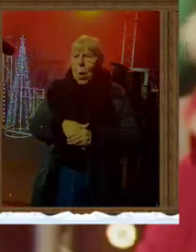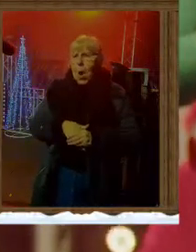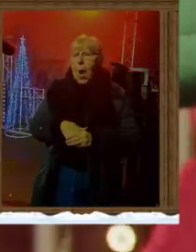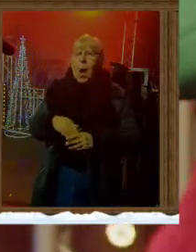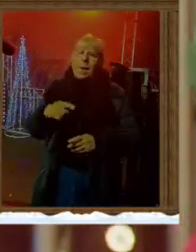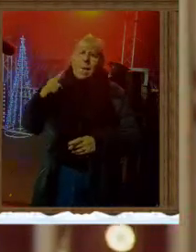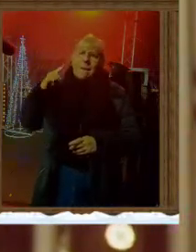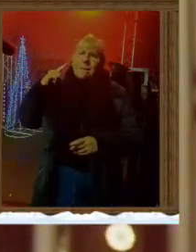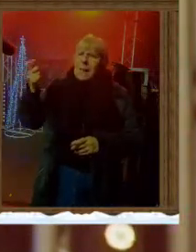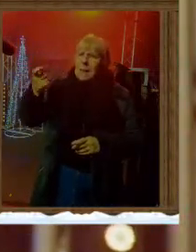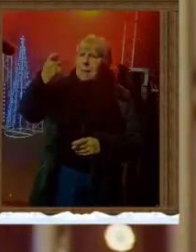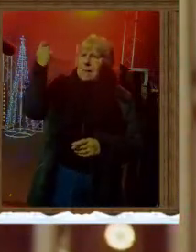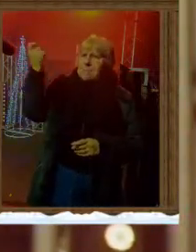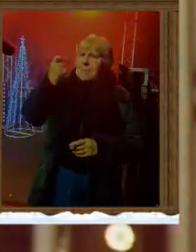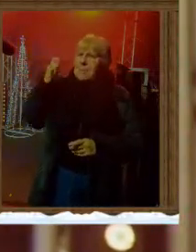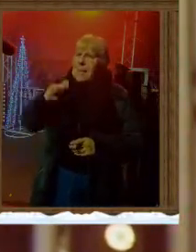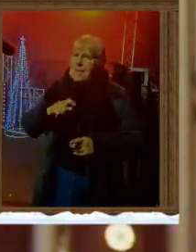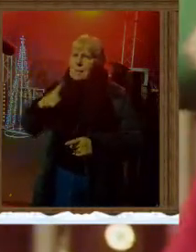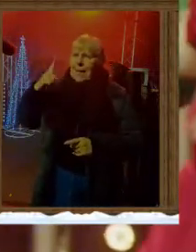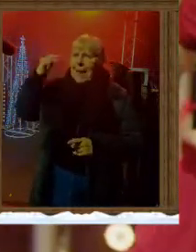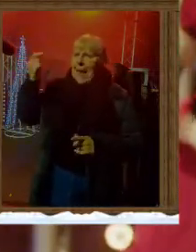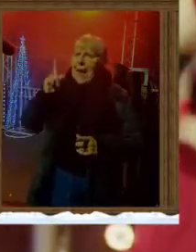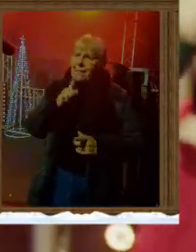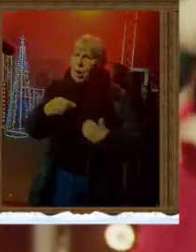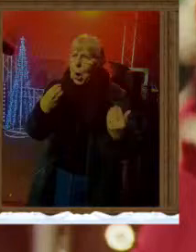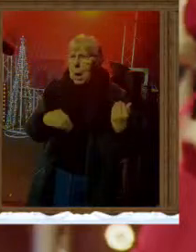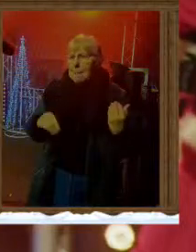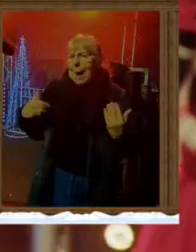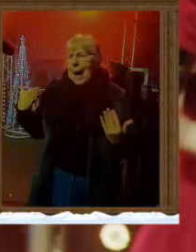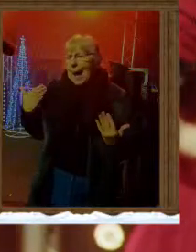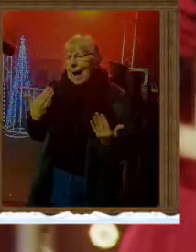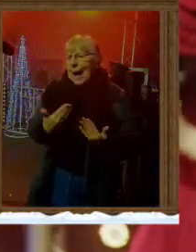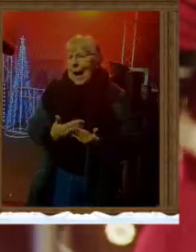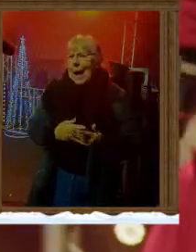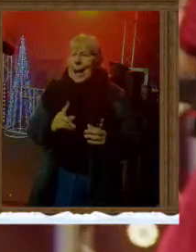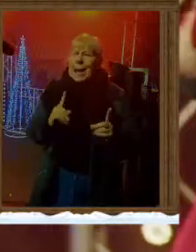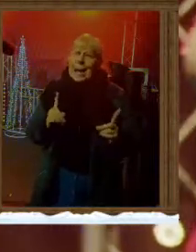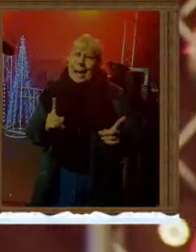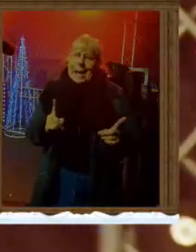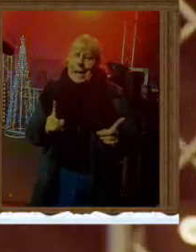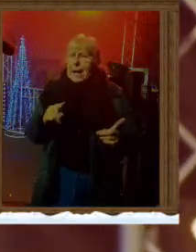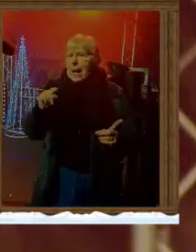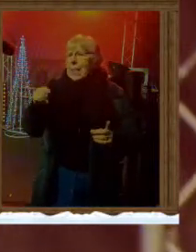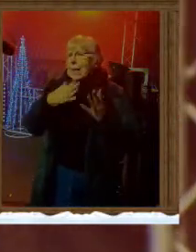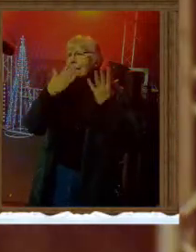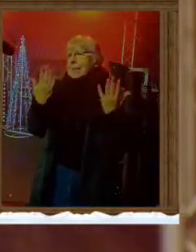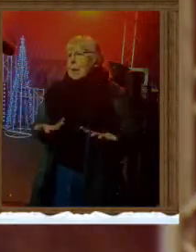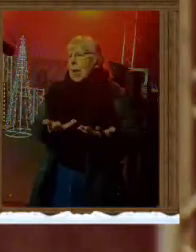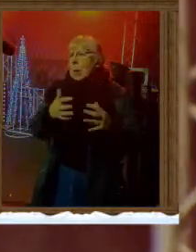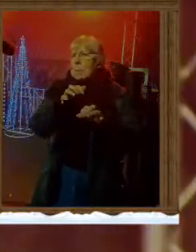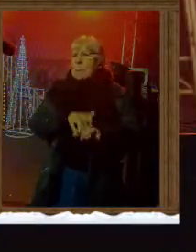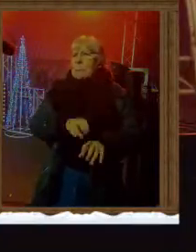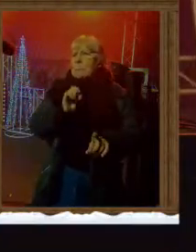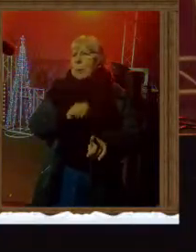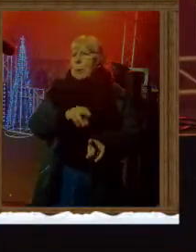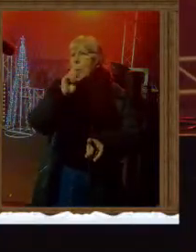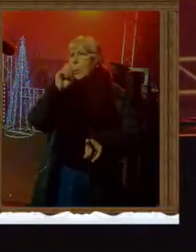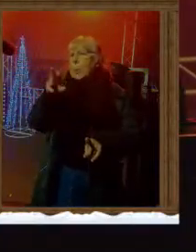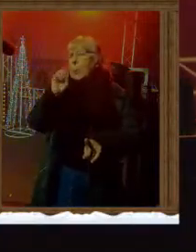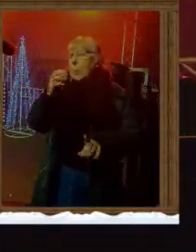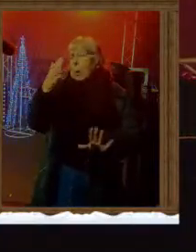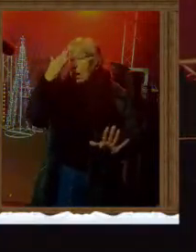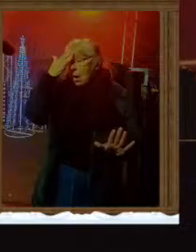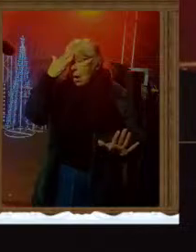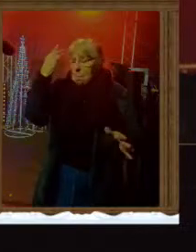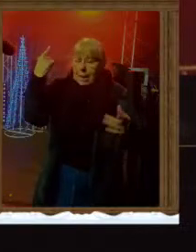commercially successful elf girl band of all time, but this global light switch on tour has been